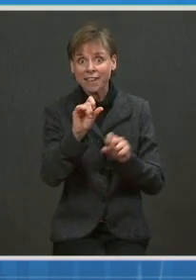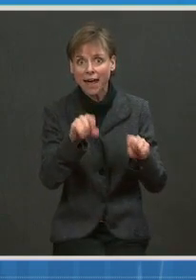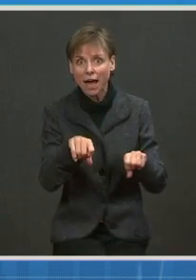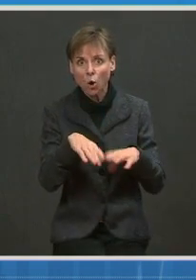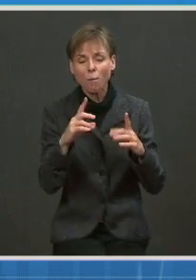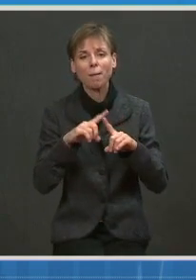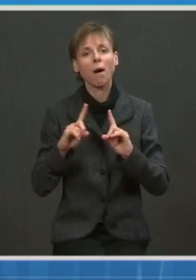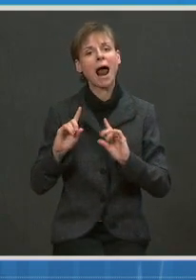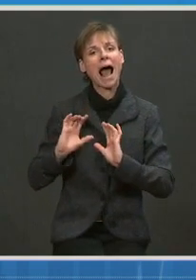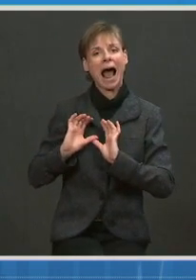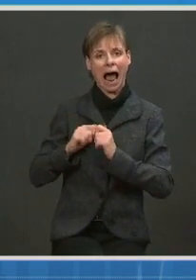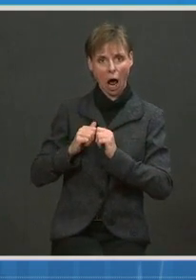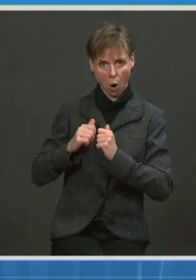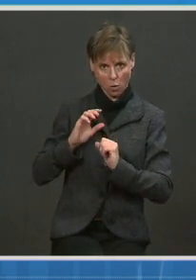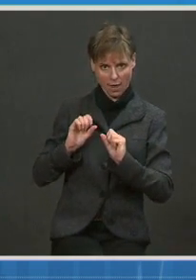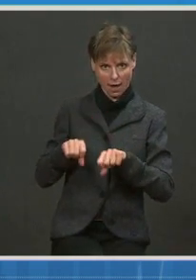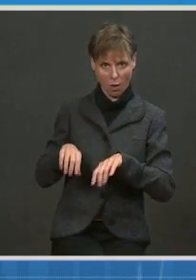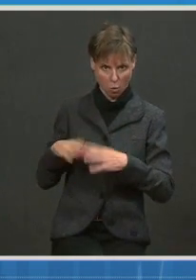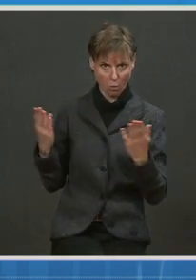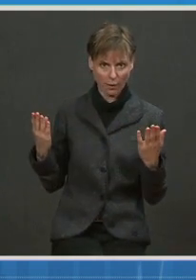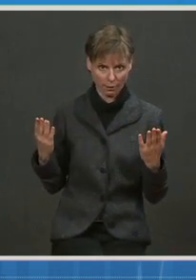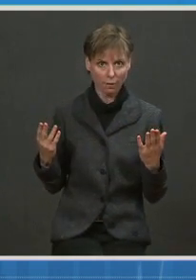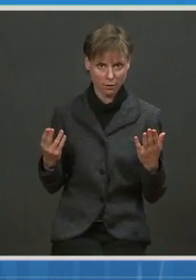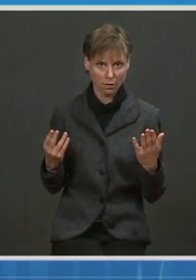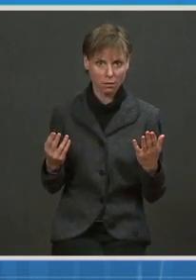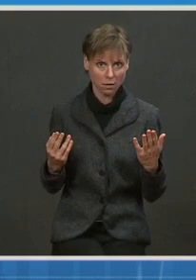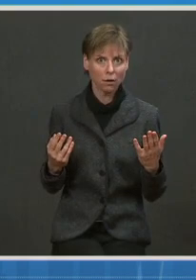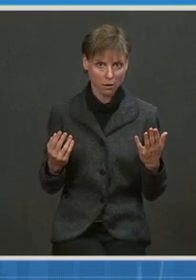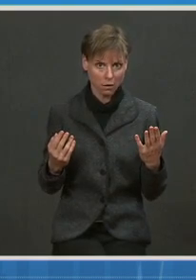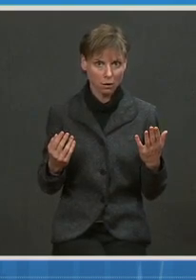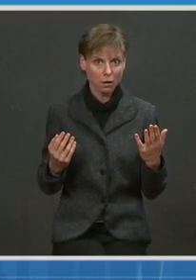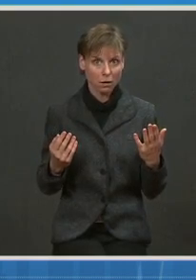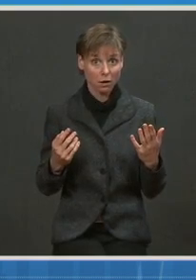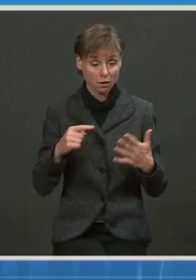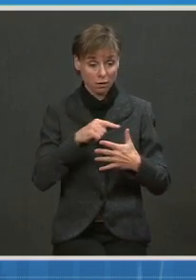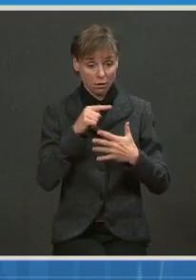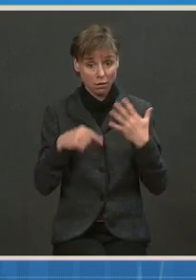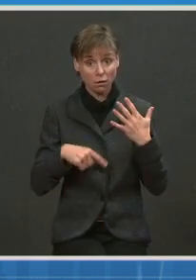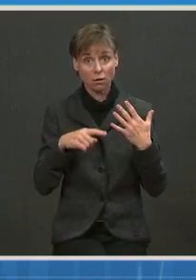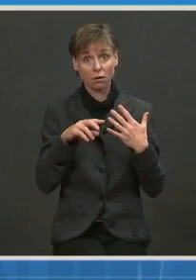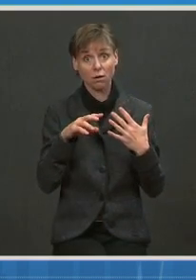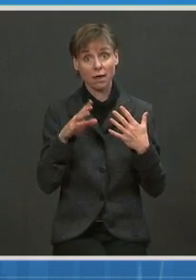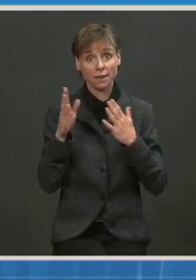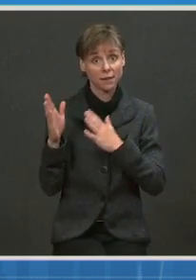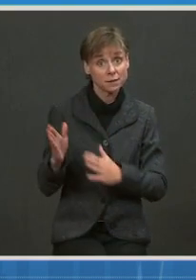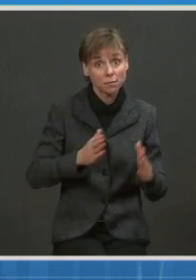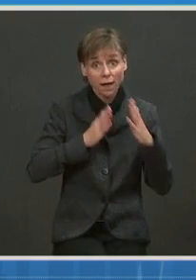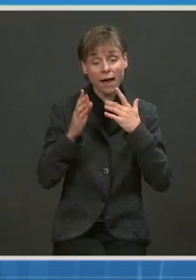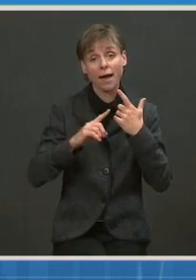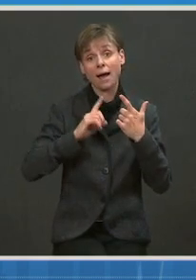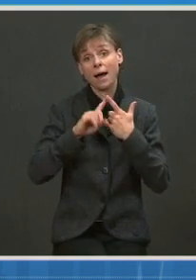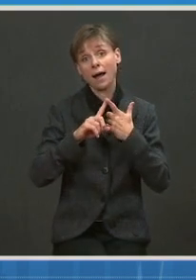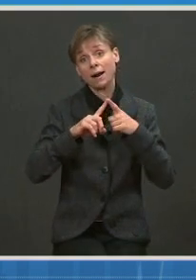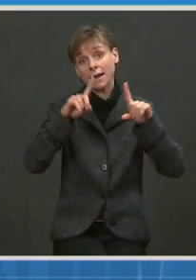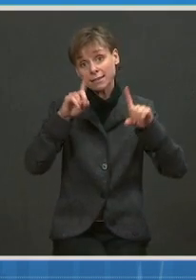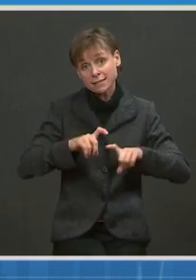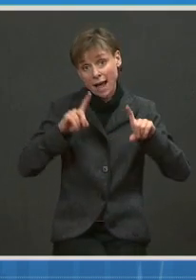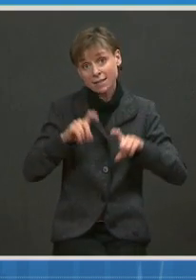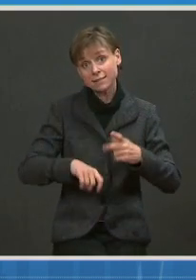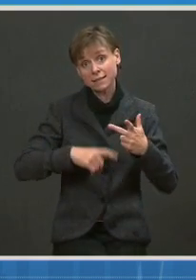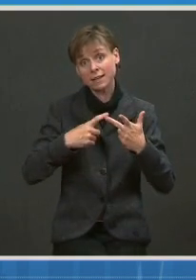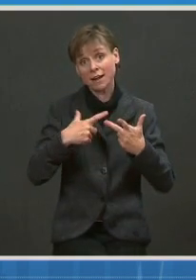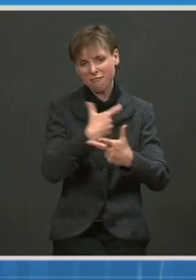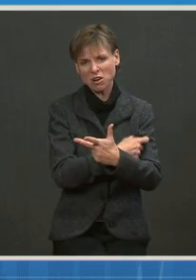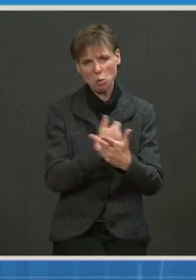with this roadmap, with this testing resources, with these vaccinations, there is a clear path there.